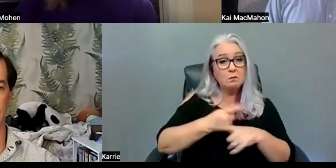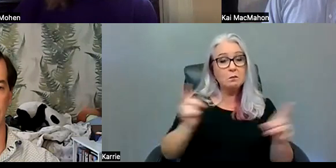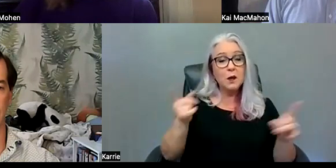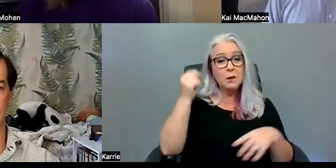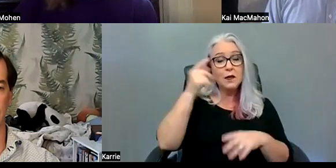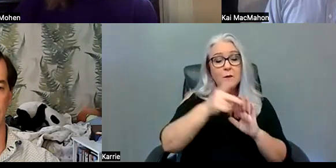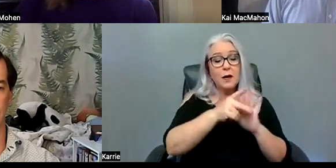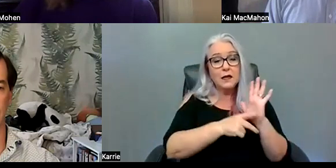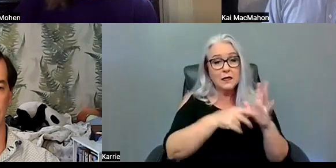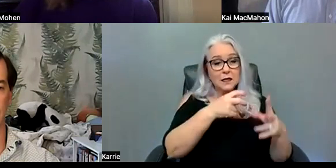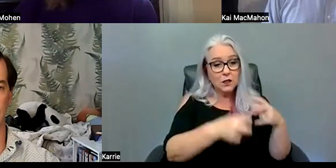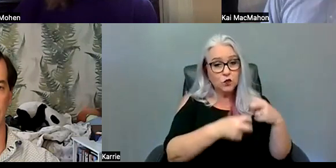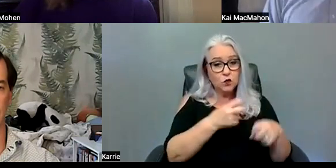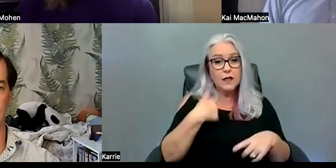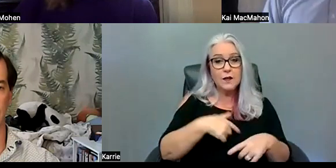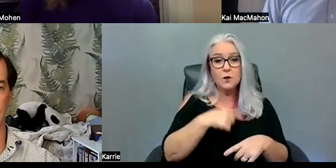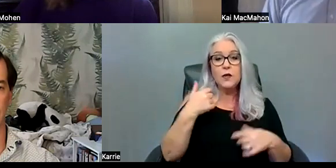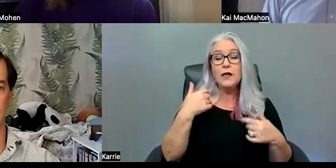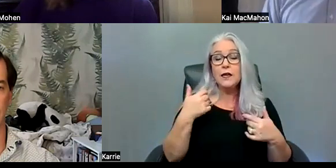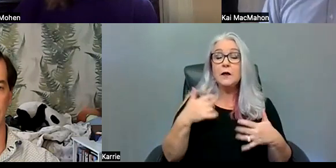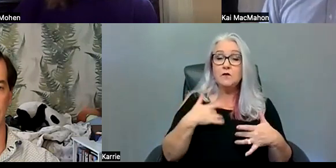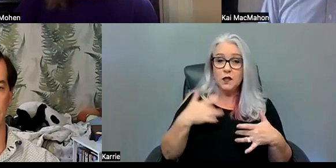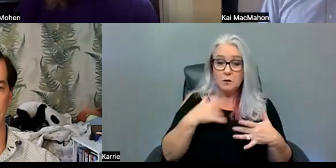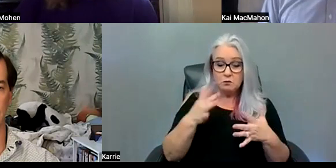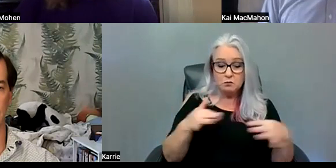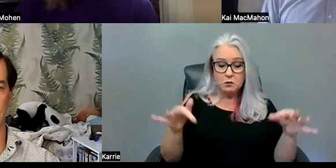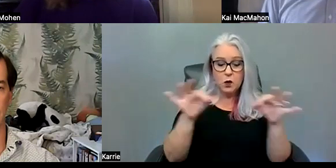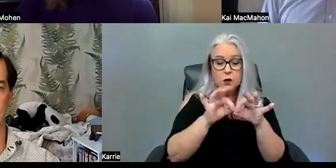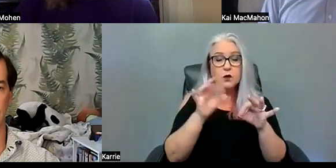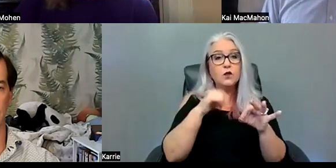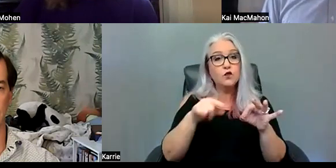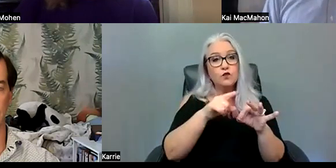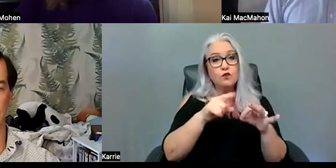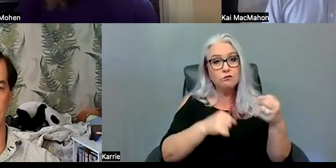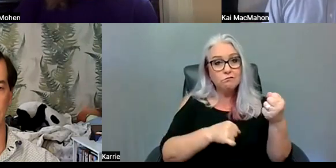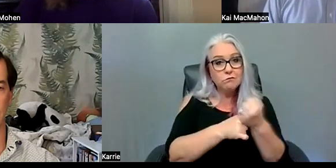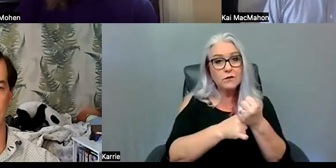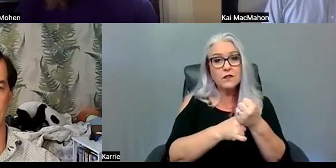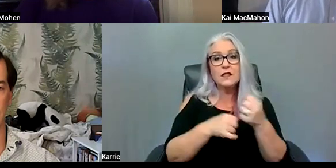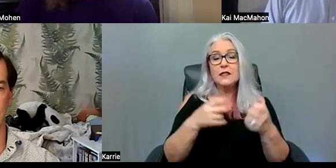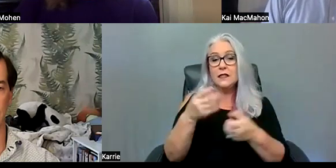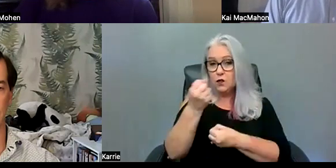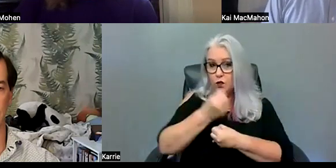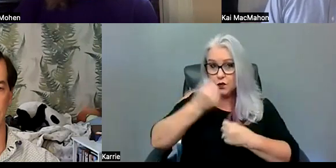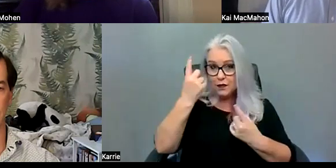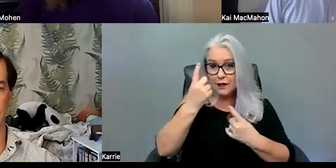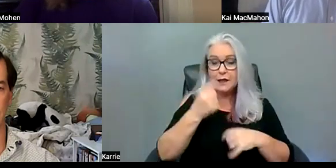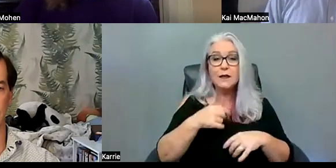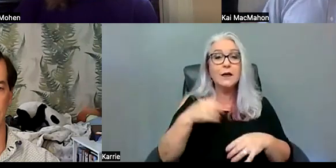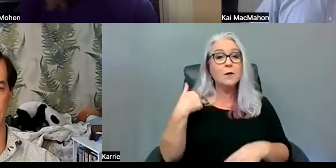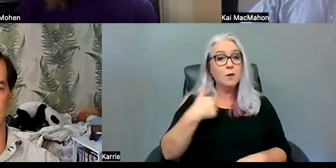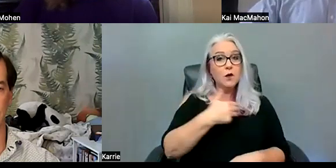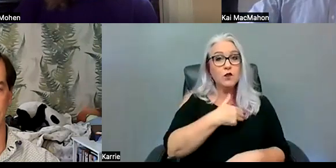to influence public policy through education and advocacy. Membership in the league is open to